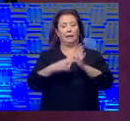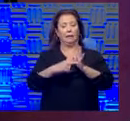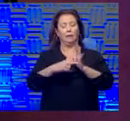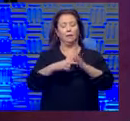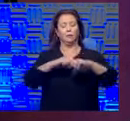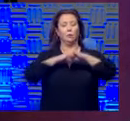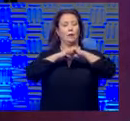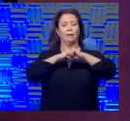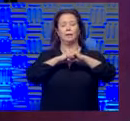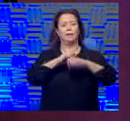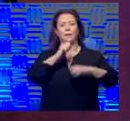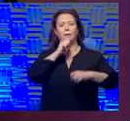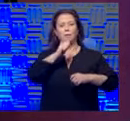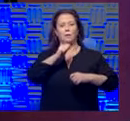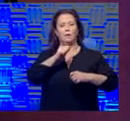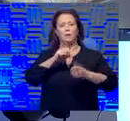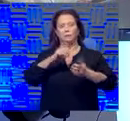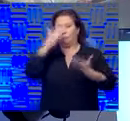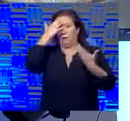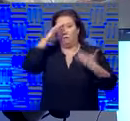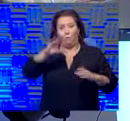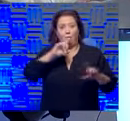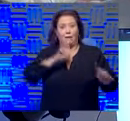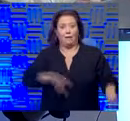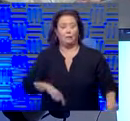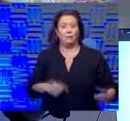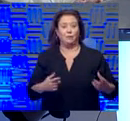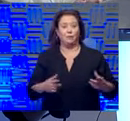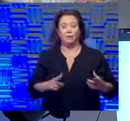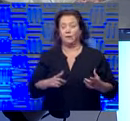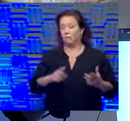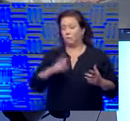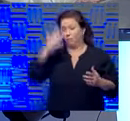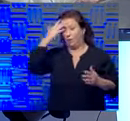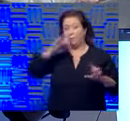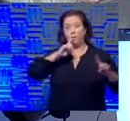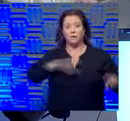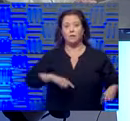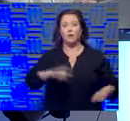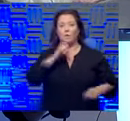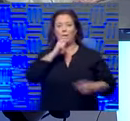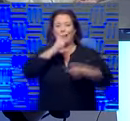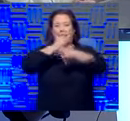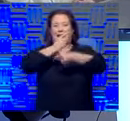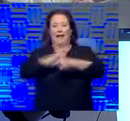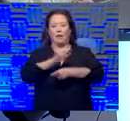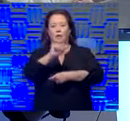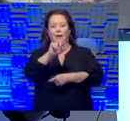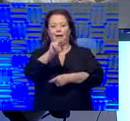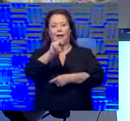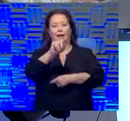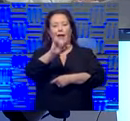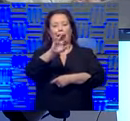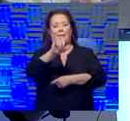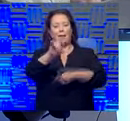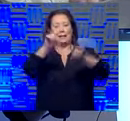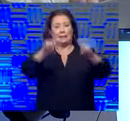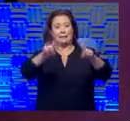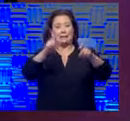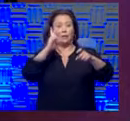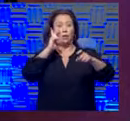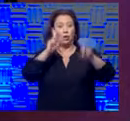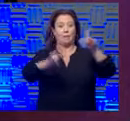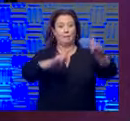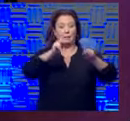immune, but I don't know that we necessarily know that. We don't know the answer to that. Not really, because we haven't had accurate antibody testing to look at large populations to see how true it is. I think